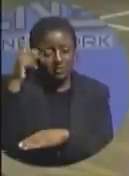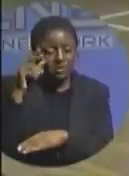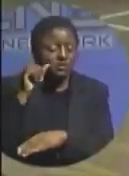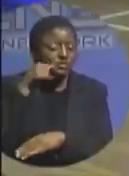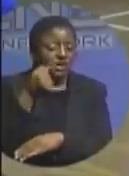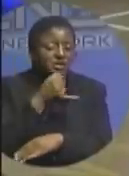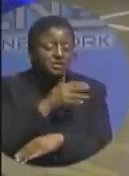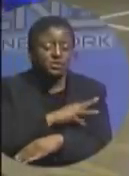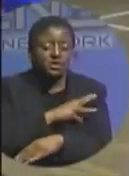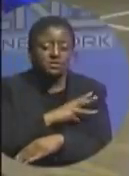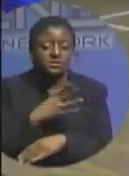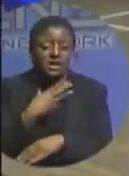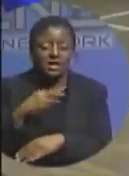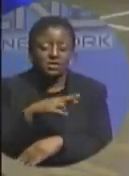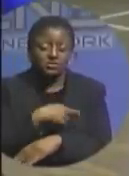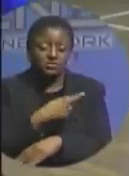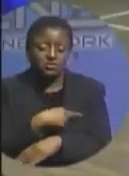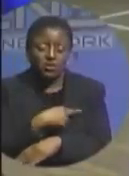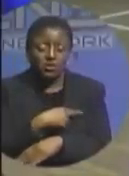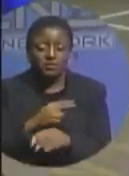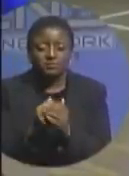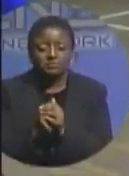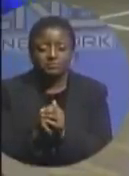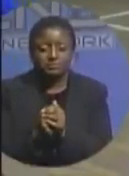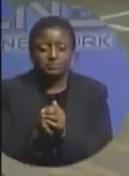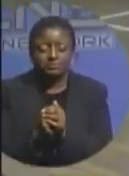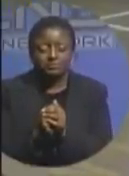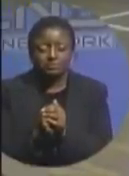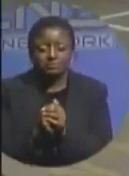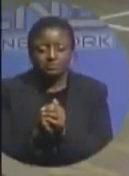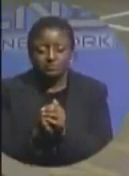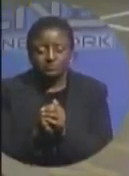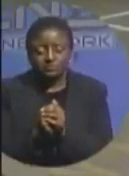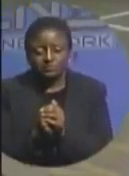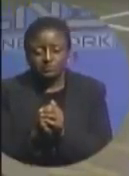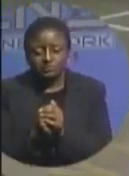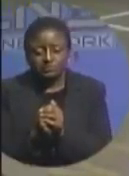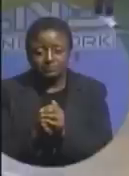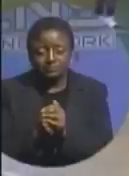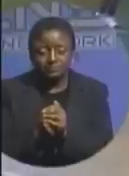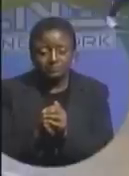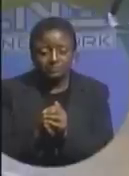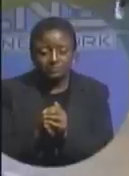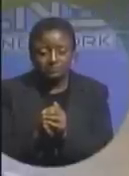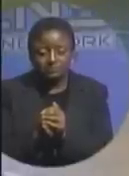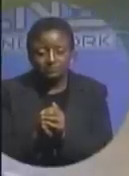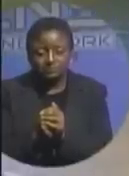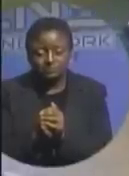Roll. Williams had 13 points and 16 boards, and Roll had 16 points and 18 boards.